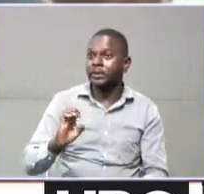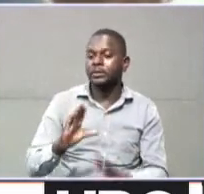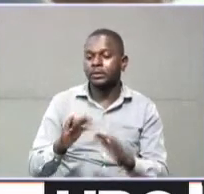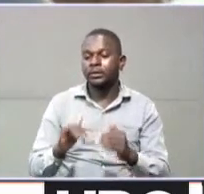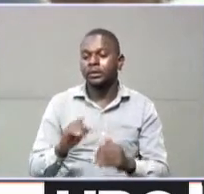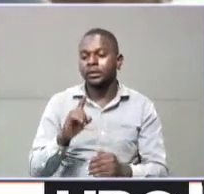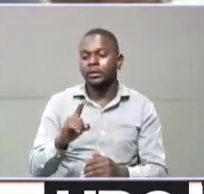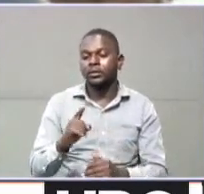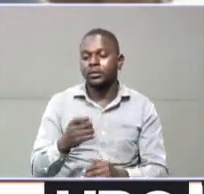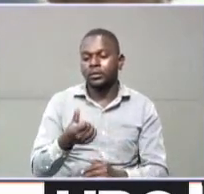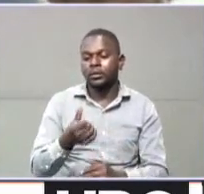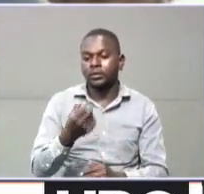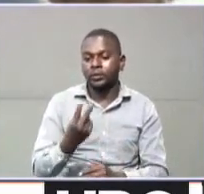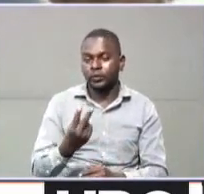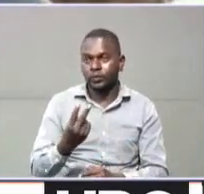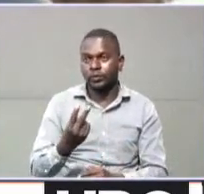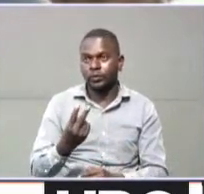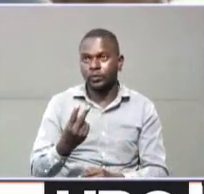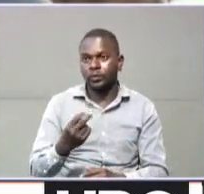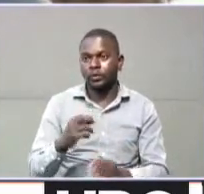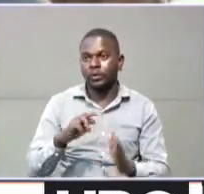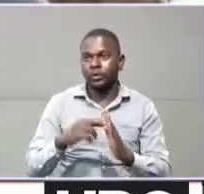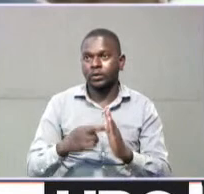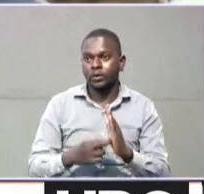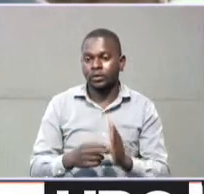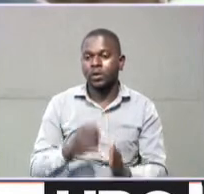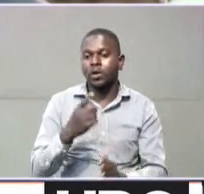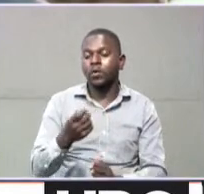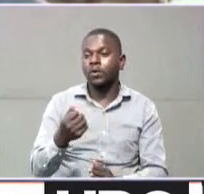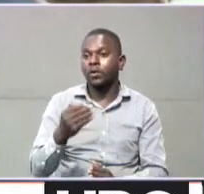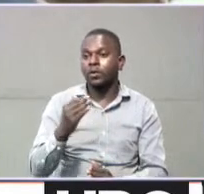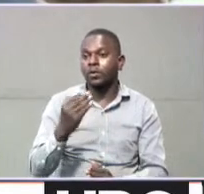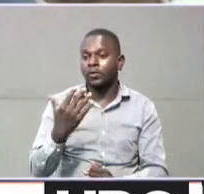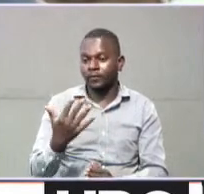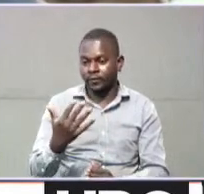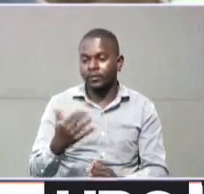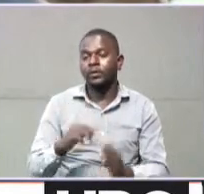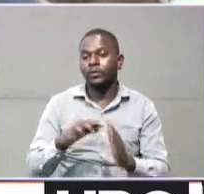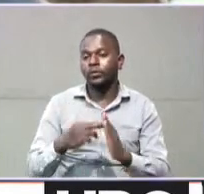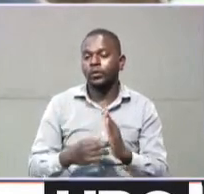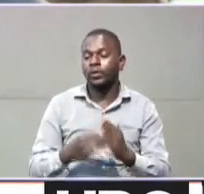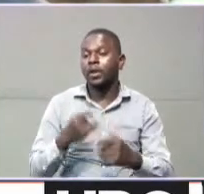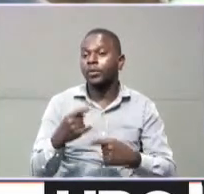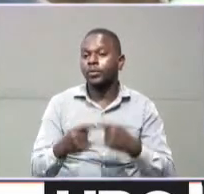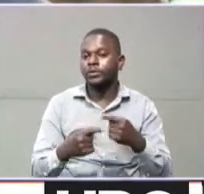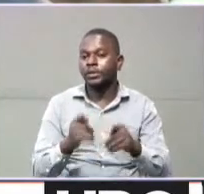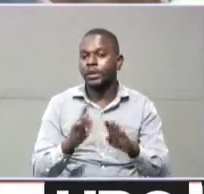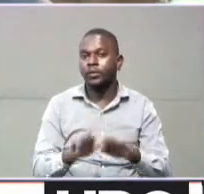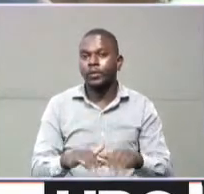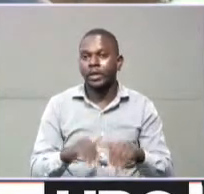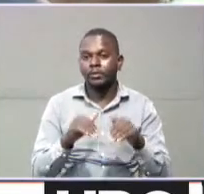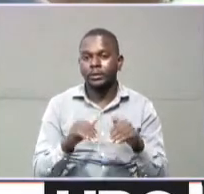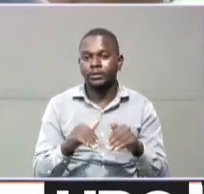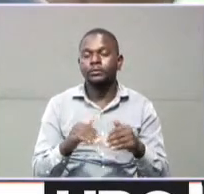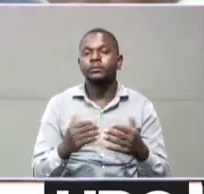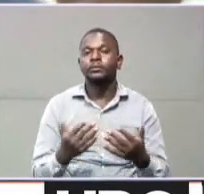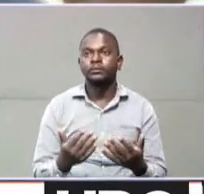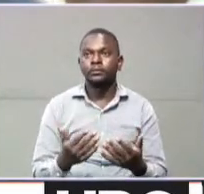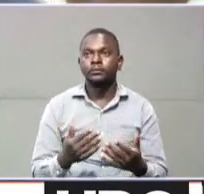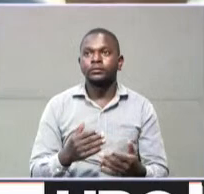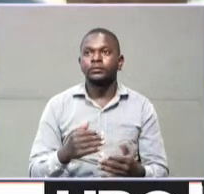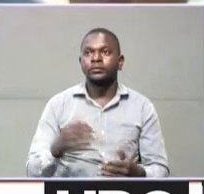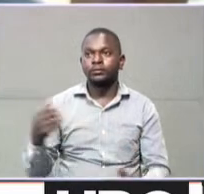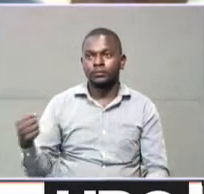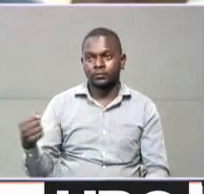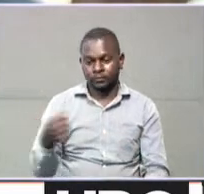rule 162 rule 160 five of the rules of procedure of parliament i